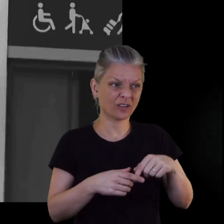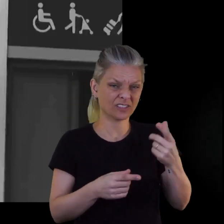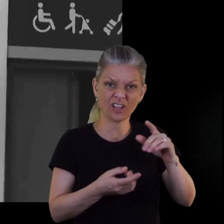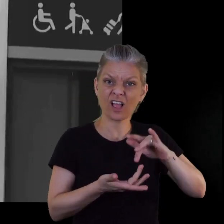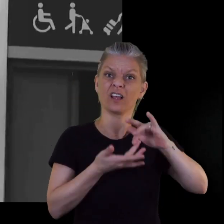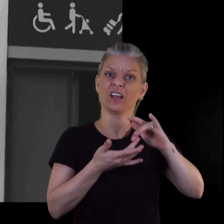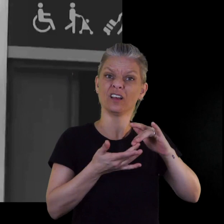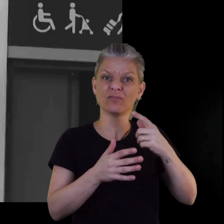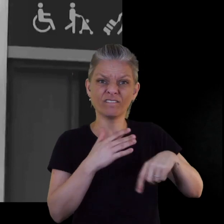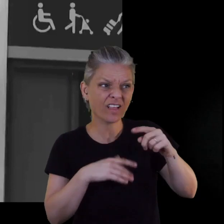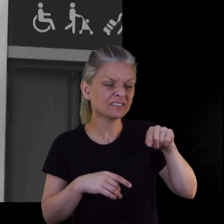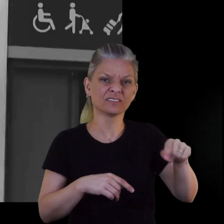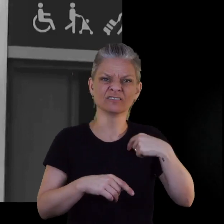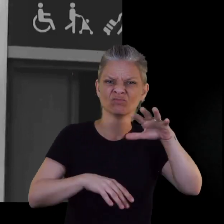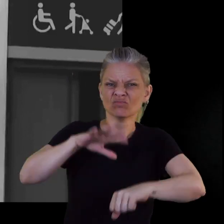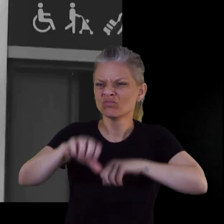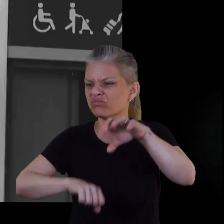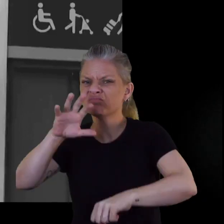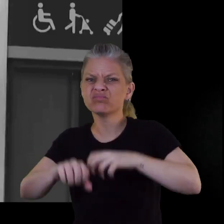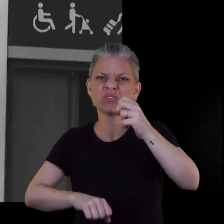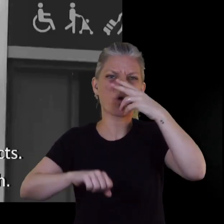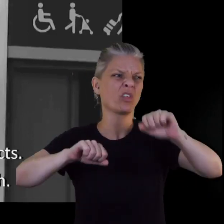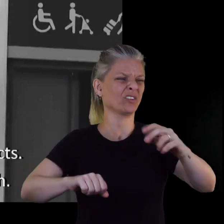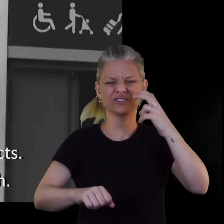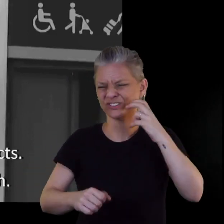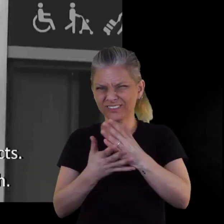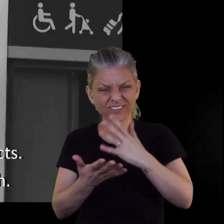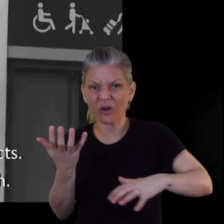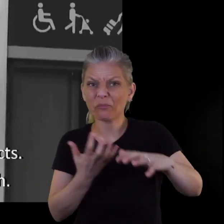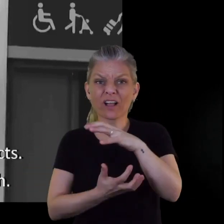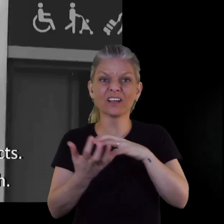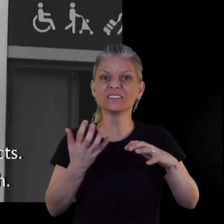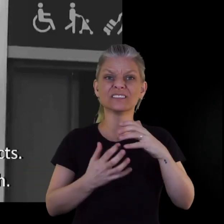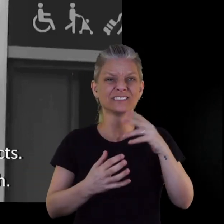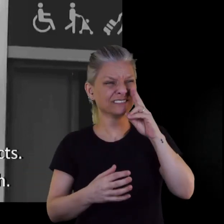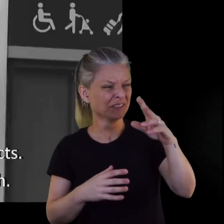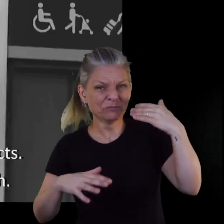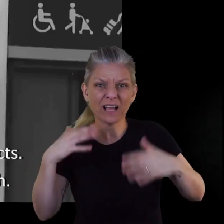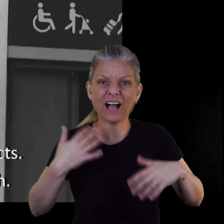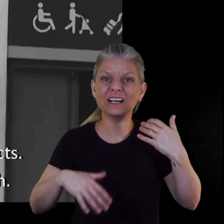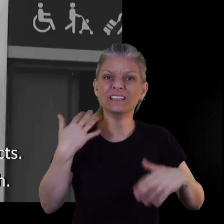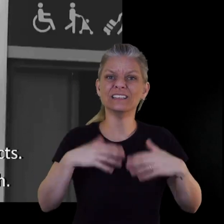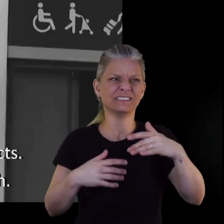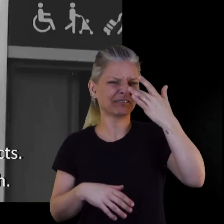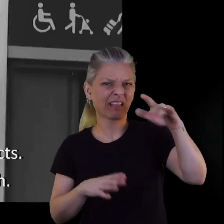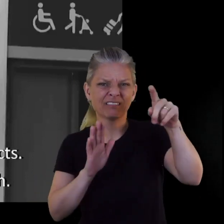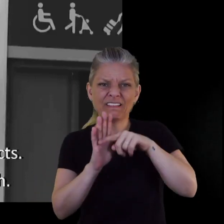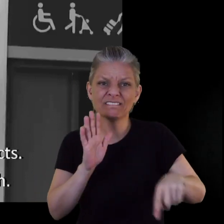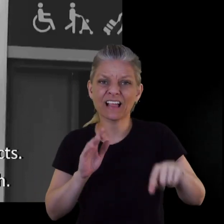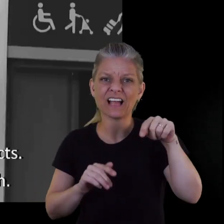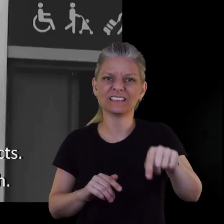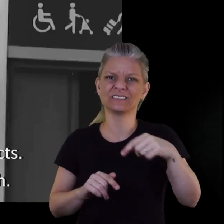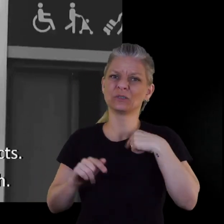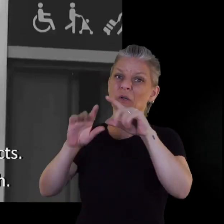flex. I tore down the old throne. Shit's complex. I saw the pain in the pedestal, the myth it reflects. I can't